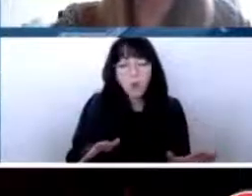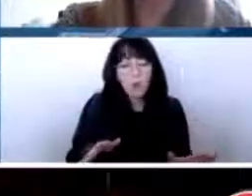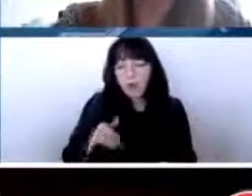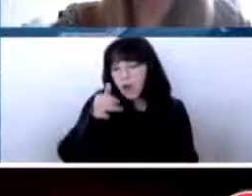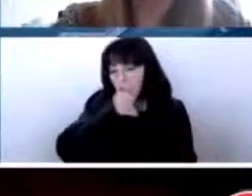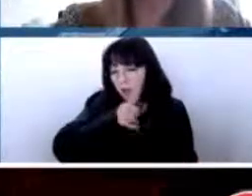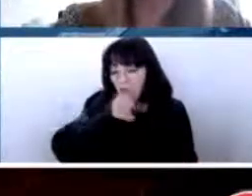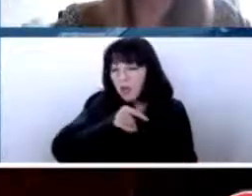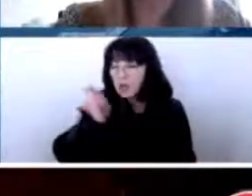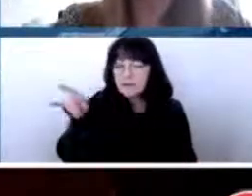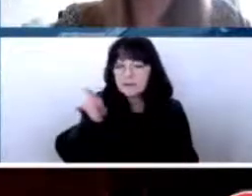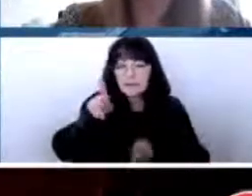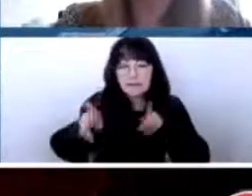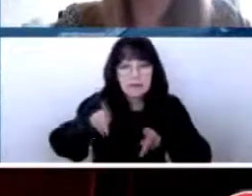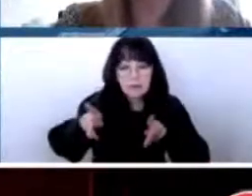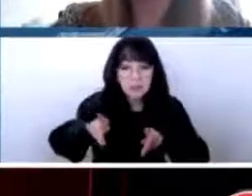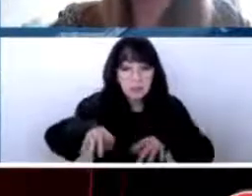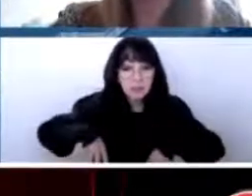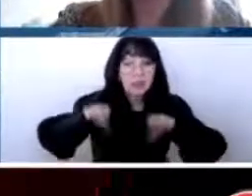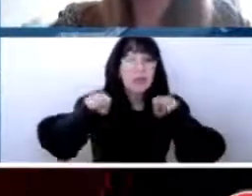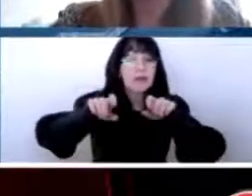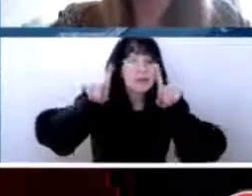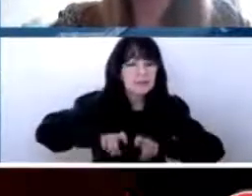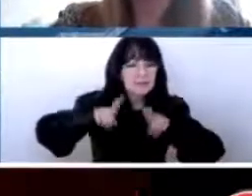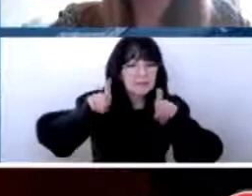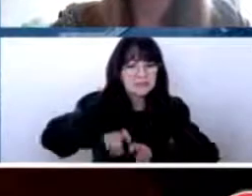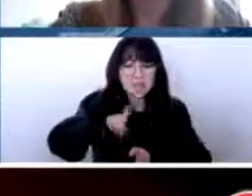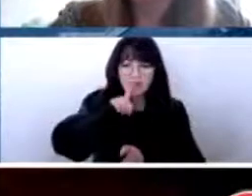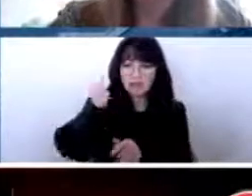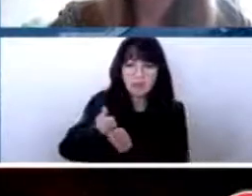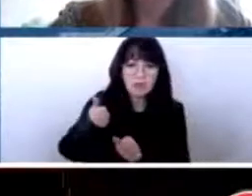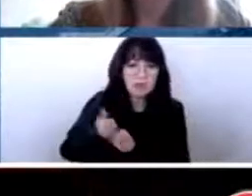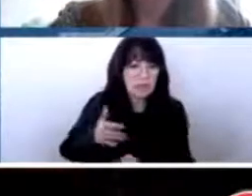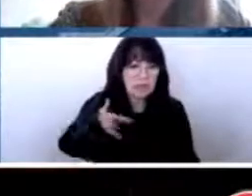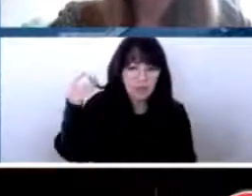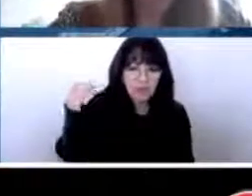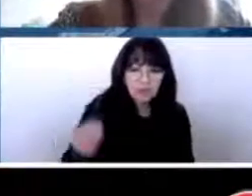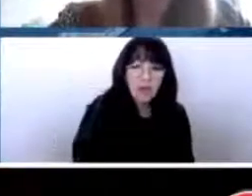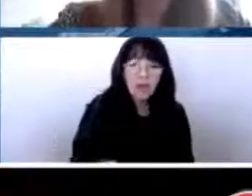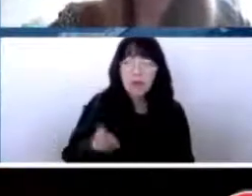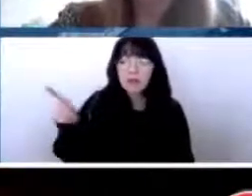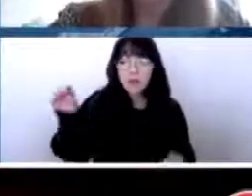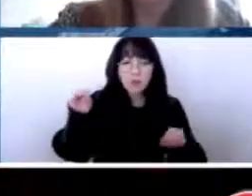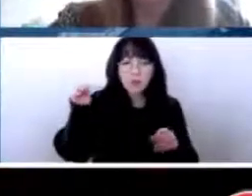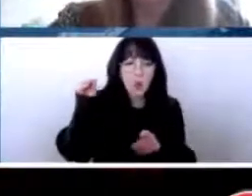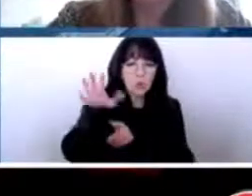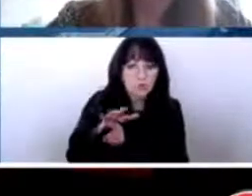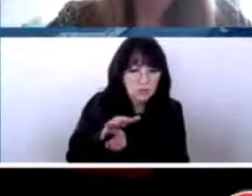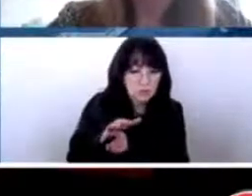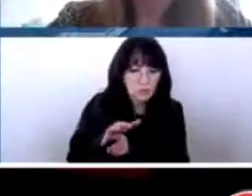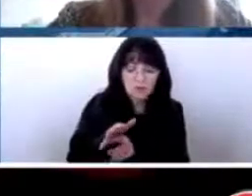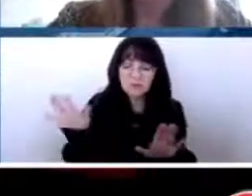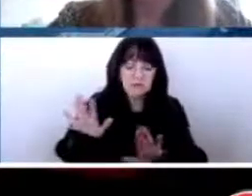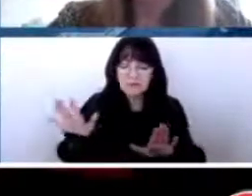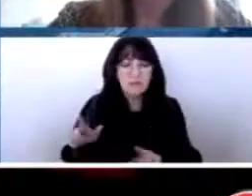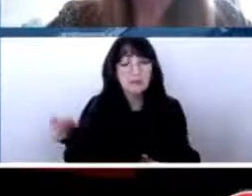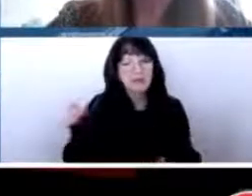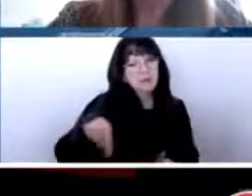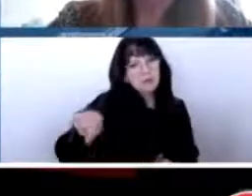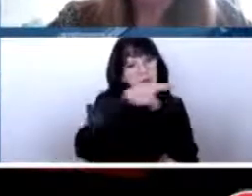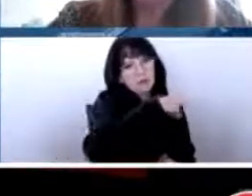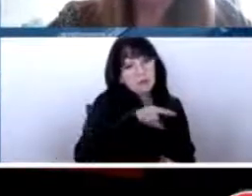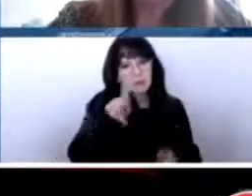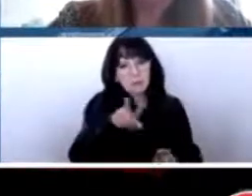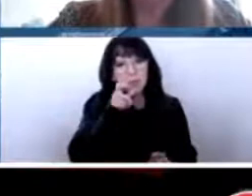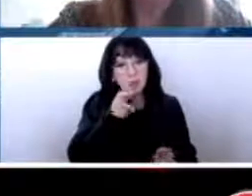who have symptoms or those who have been exposed to someone with COVID, those who are at higher risk, who have symptoms,